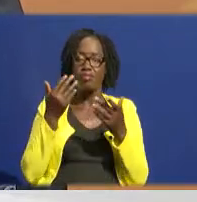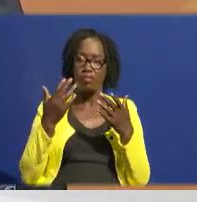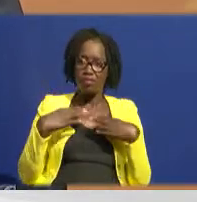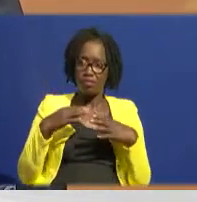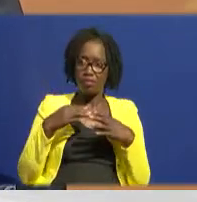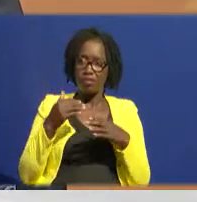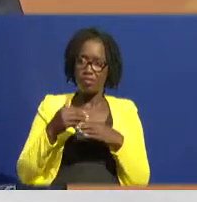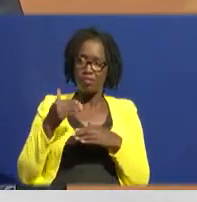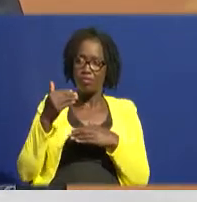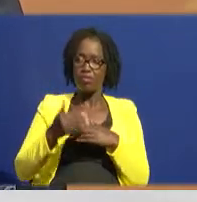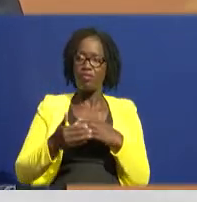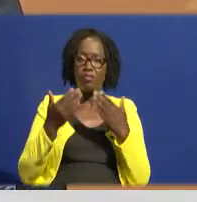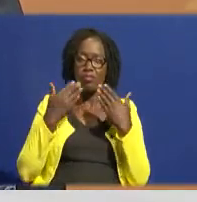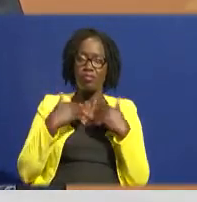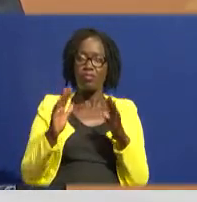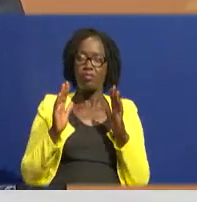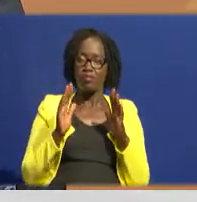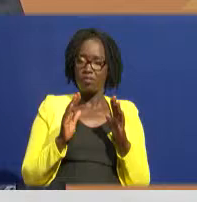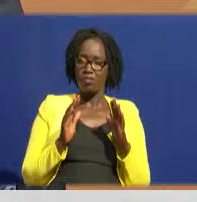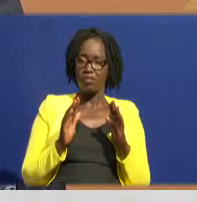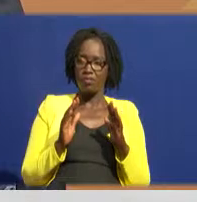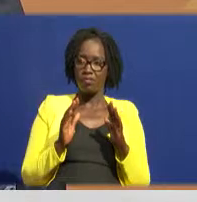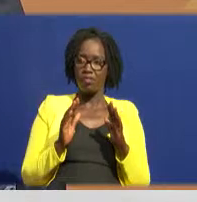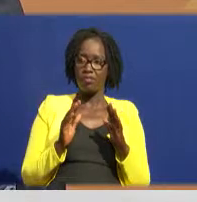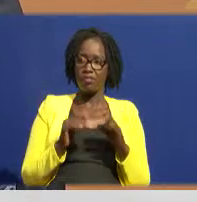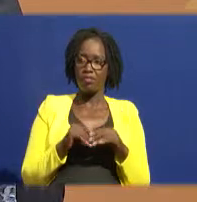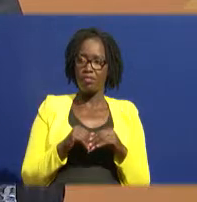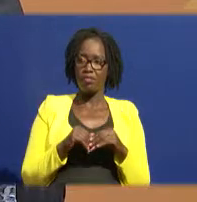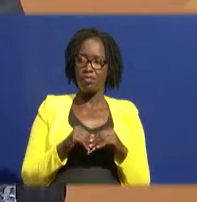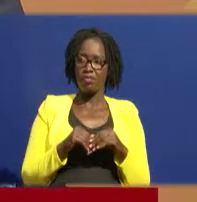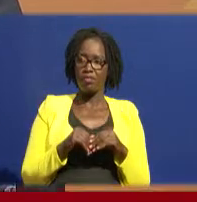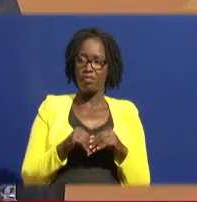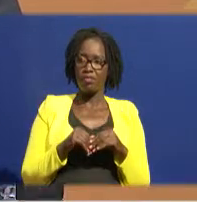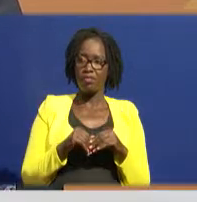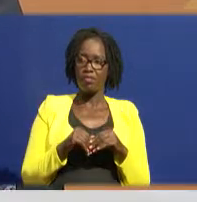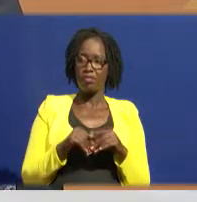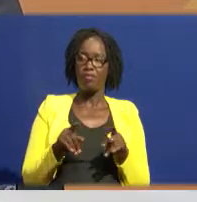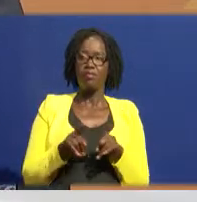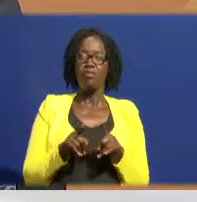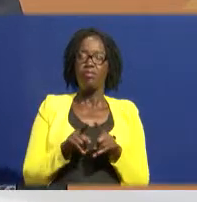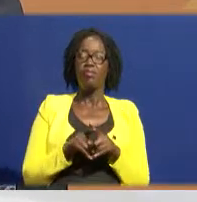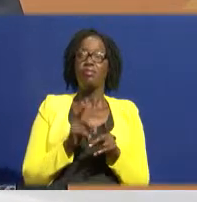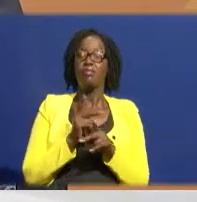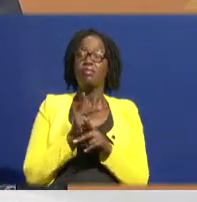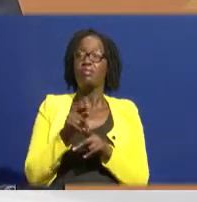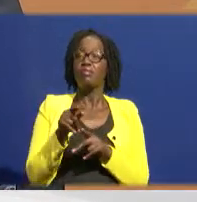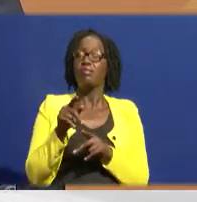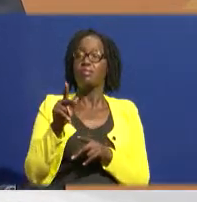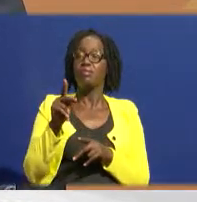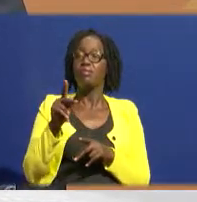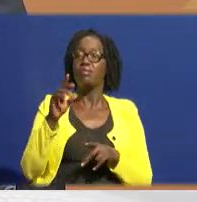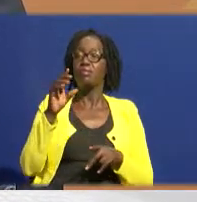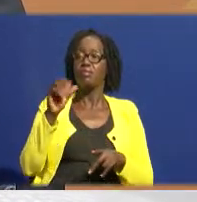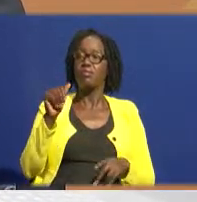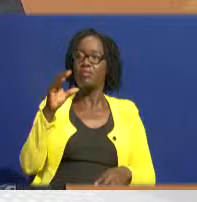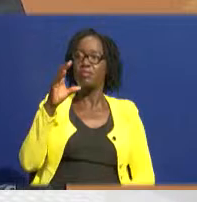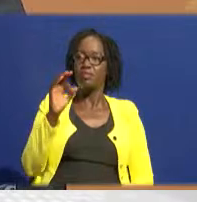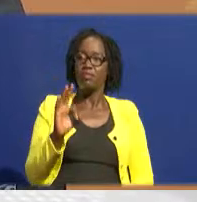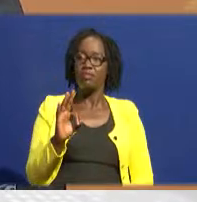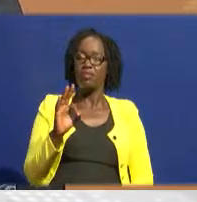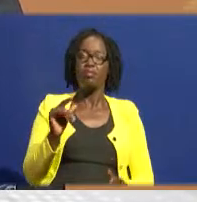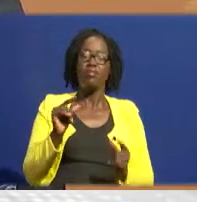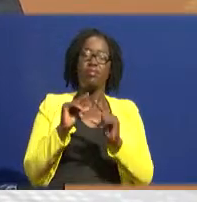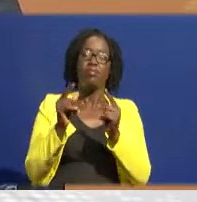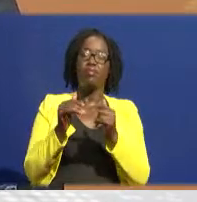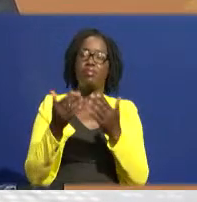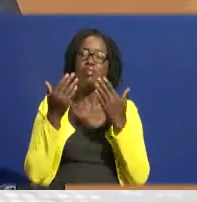even after they are done with it. We still uphold unto that, even as KSEF. We have got a group